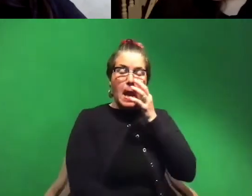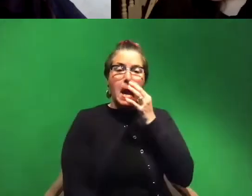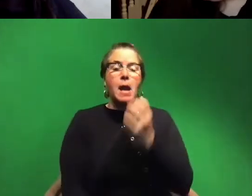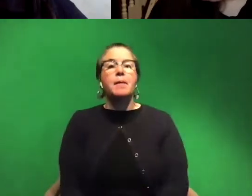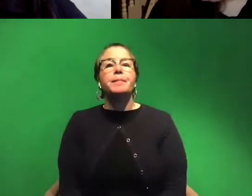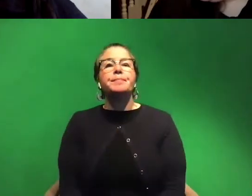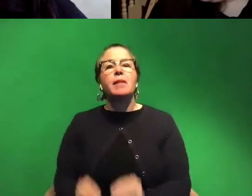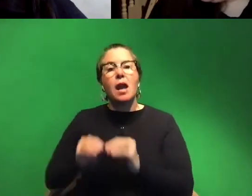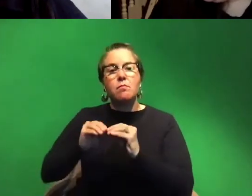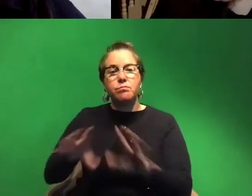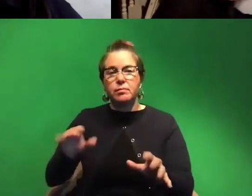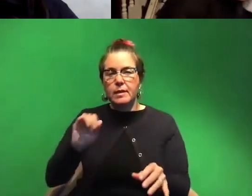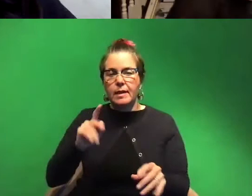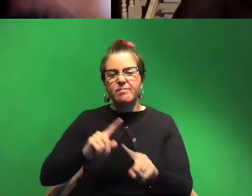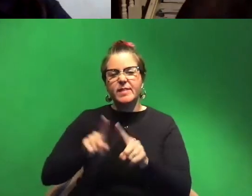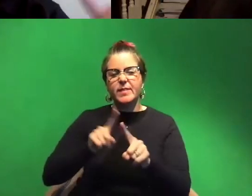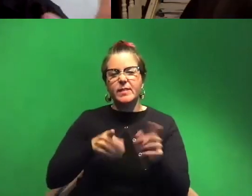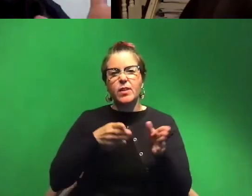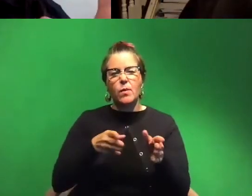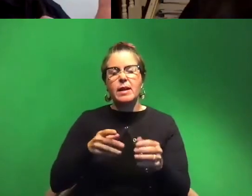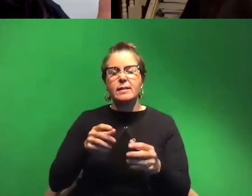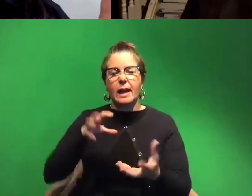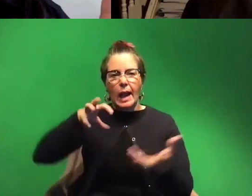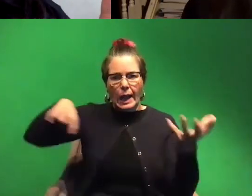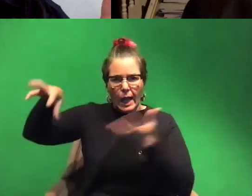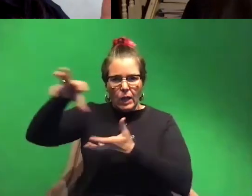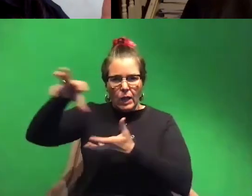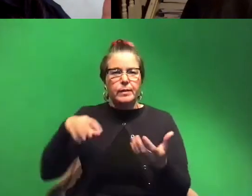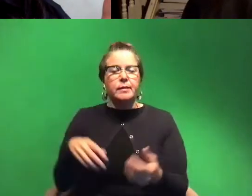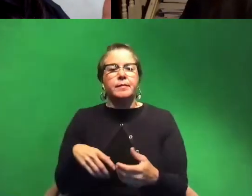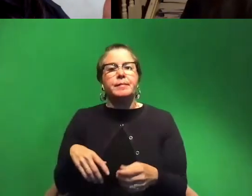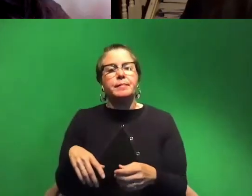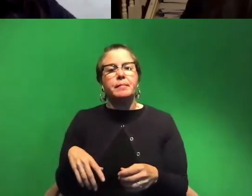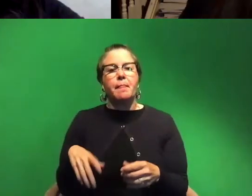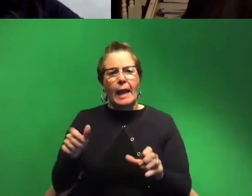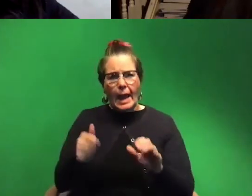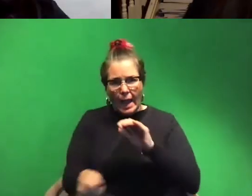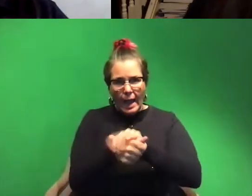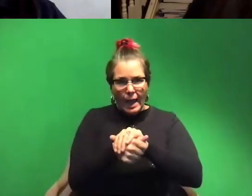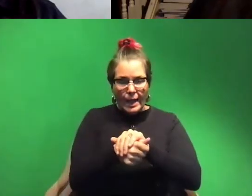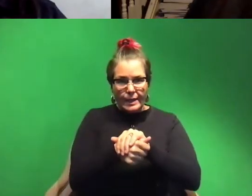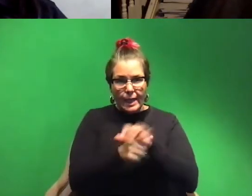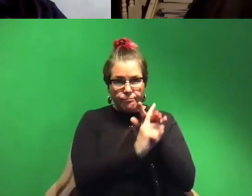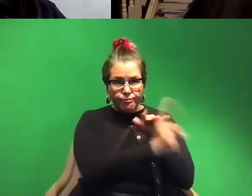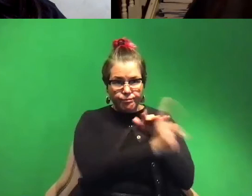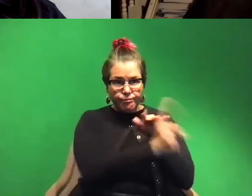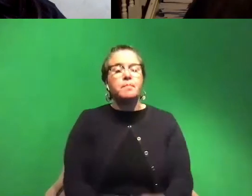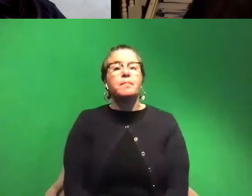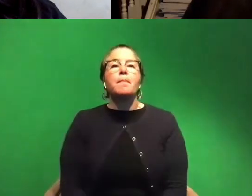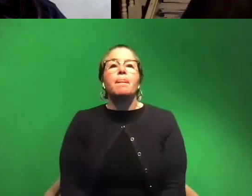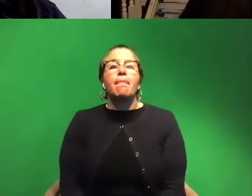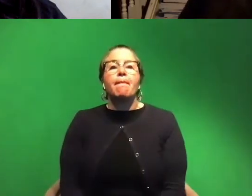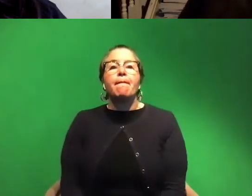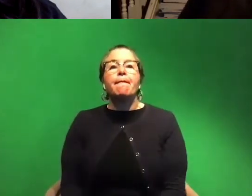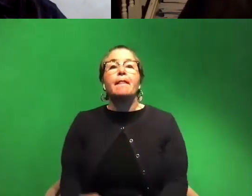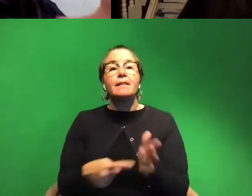disperse the ink in a couple of different ways in a cloud, so they can kind of hide and get away. They can actually